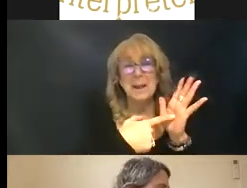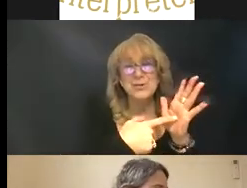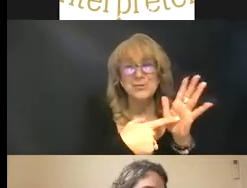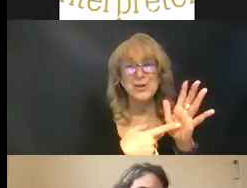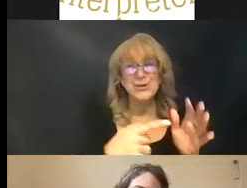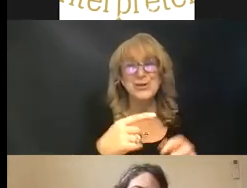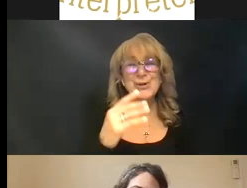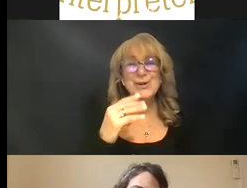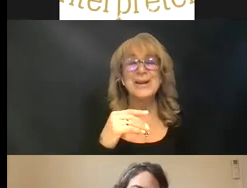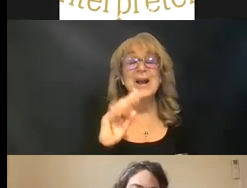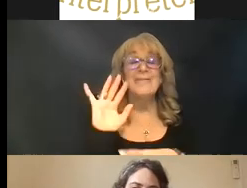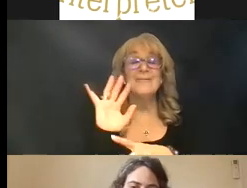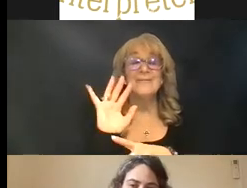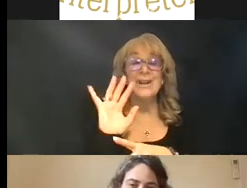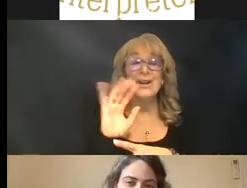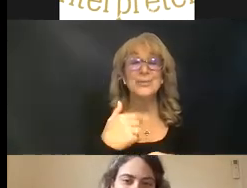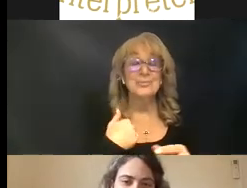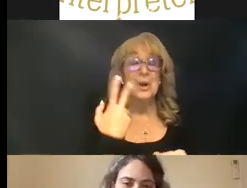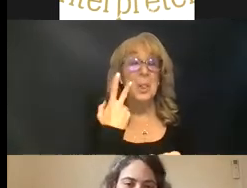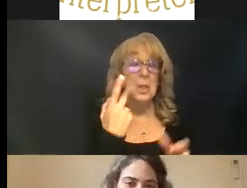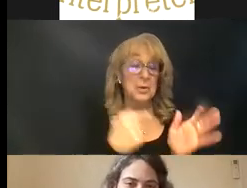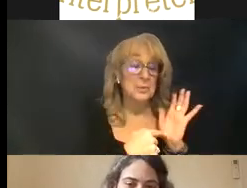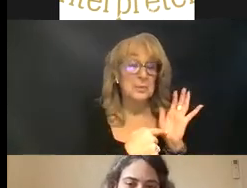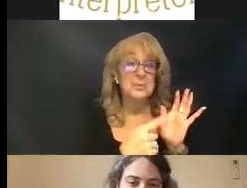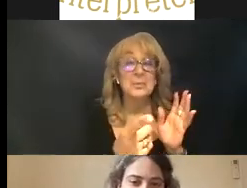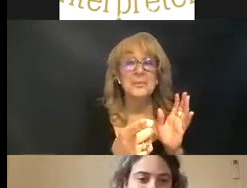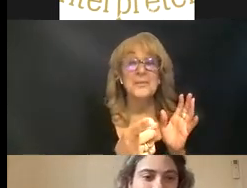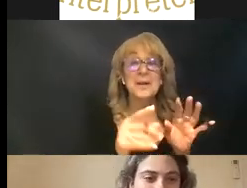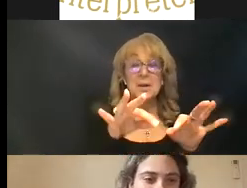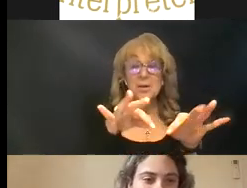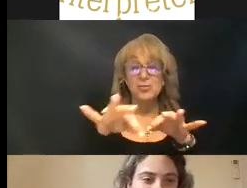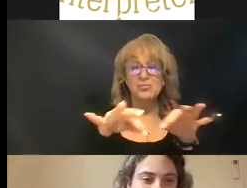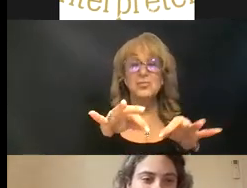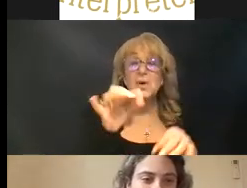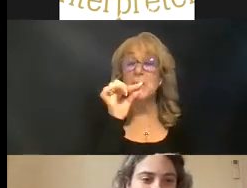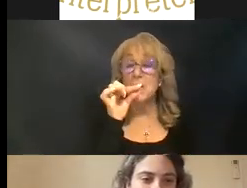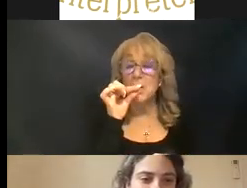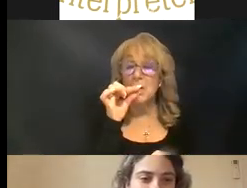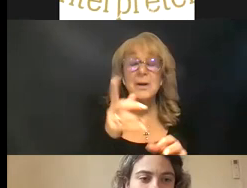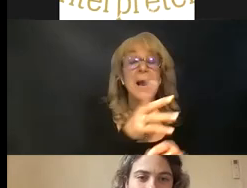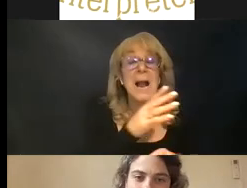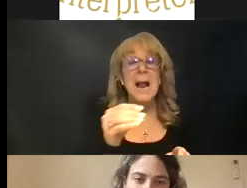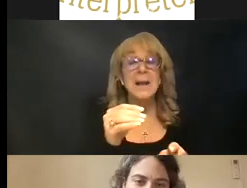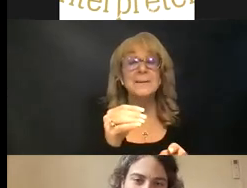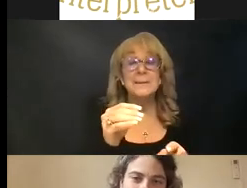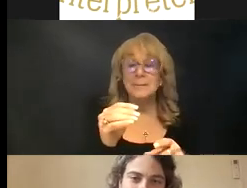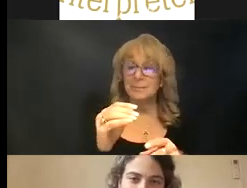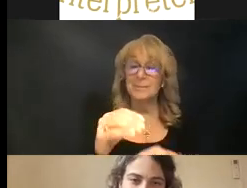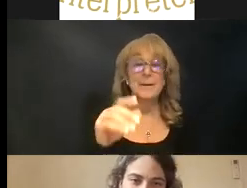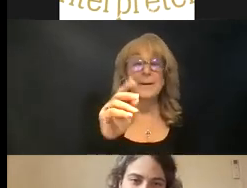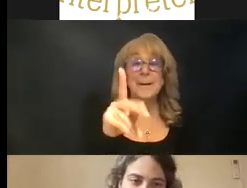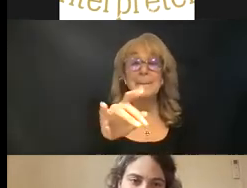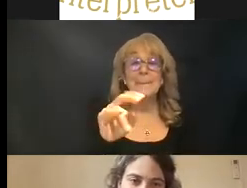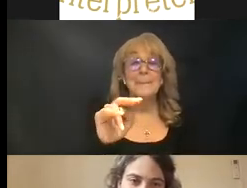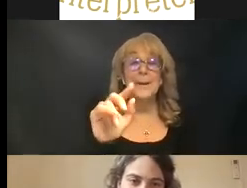by video. I have here a simple bendy straw and a ping pong ball, and we're going to